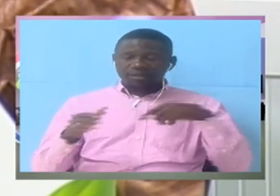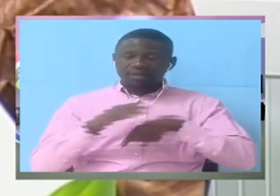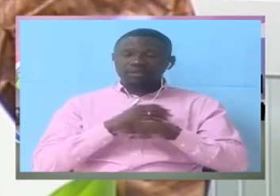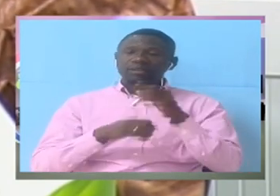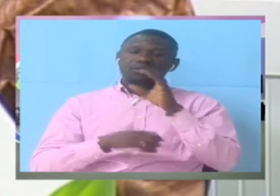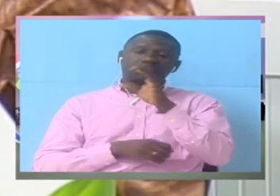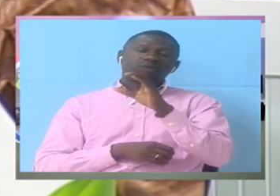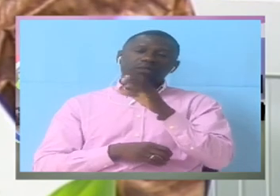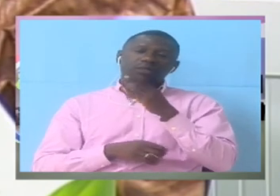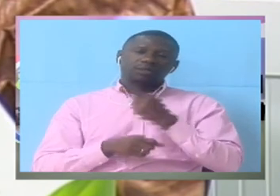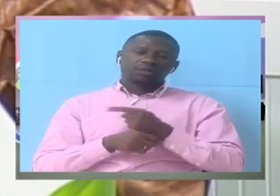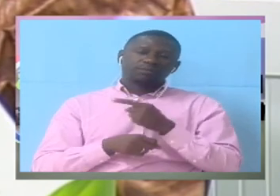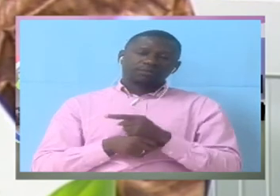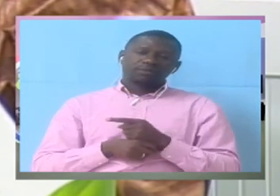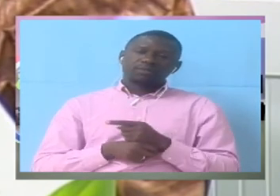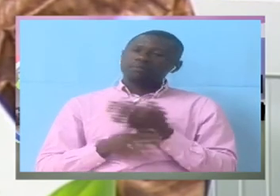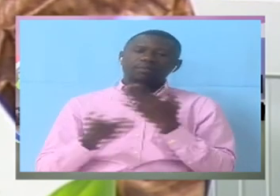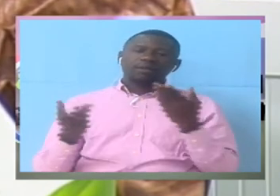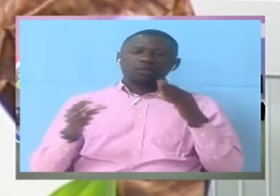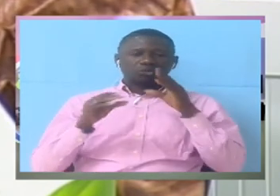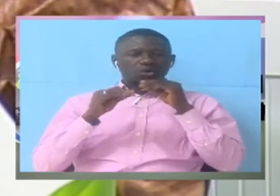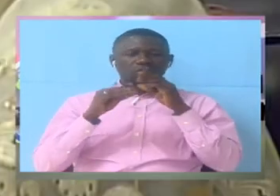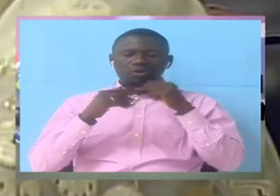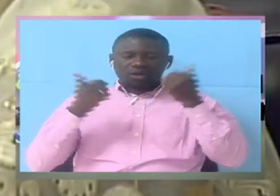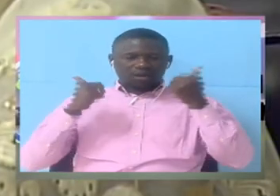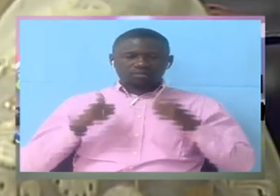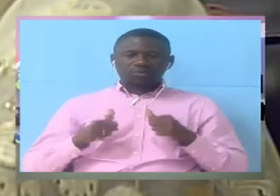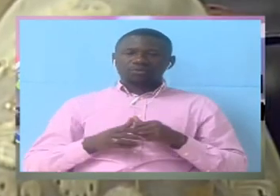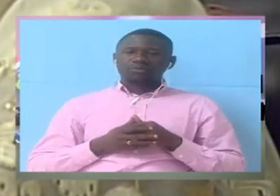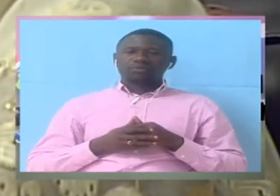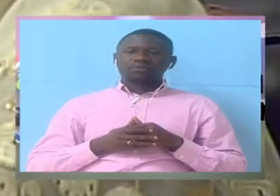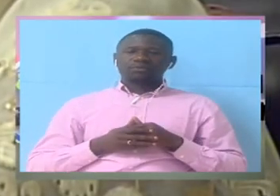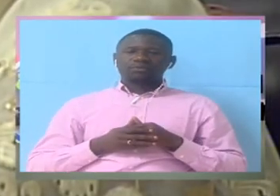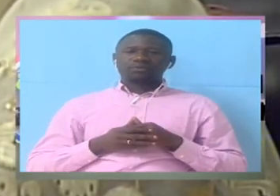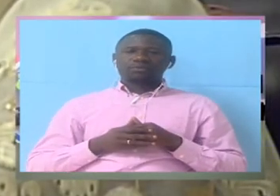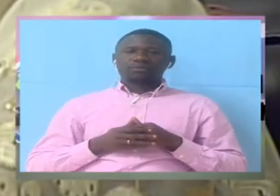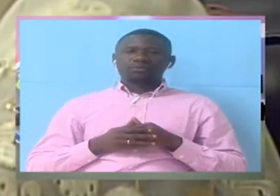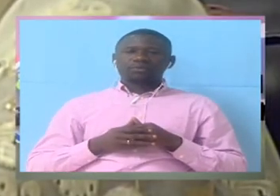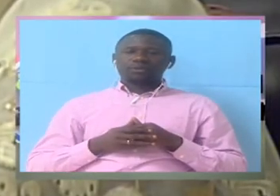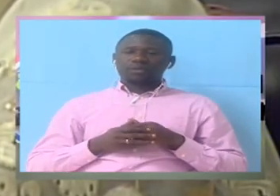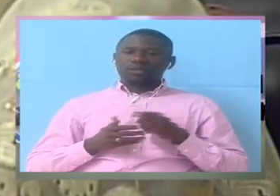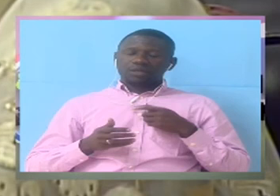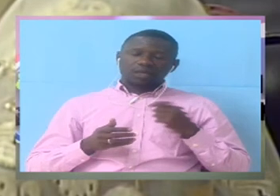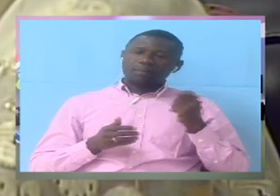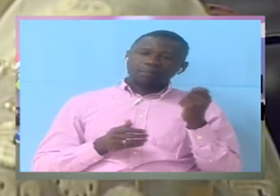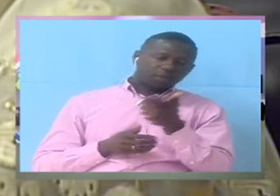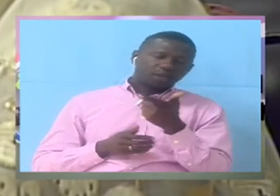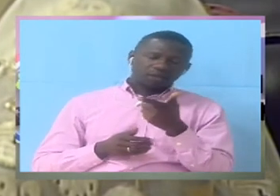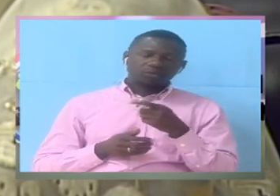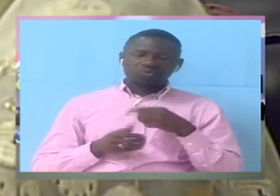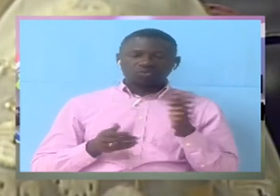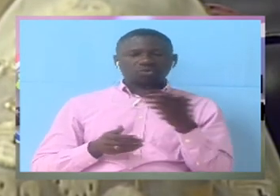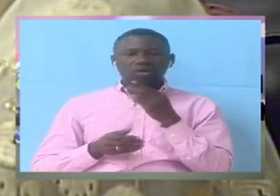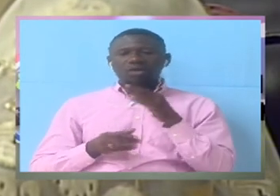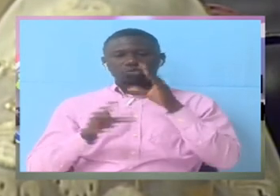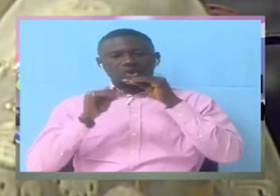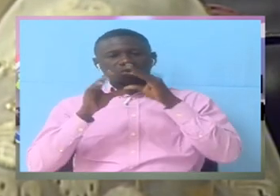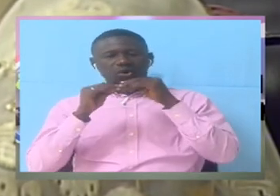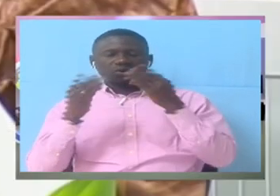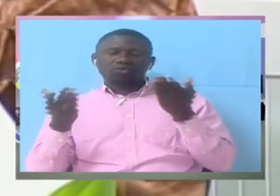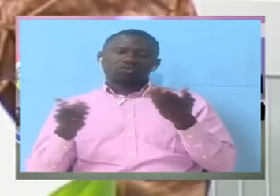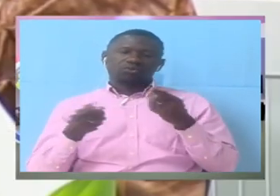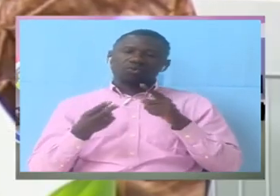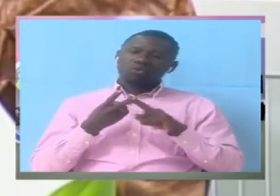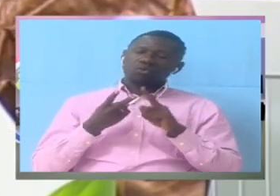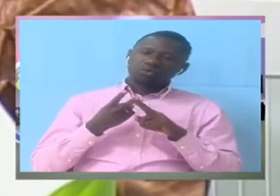everlasting in this country. Many things have been said that people have been paid to go there and